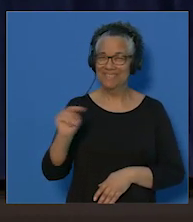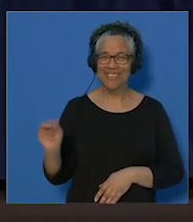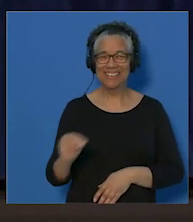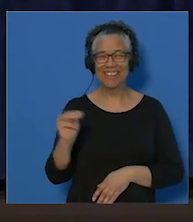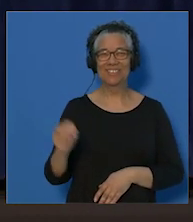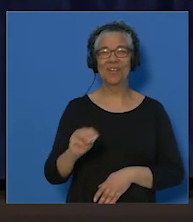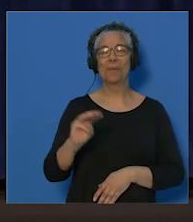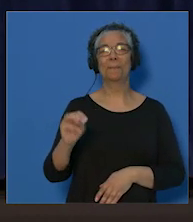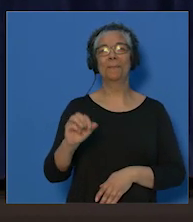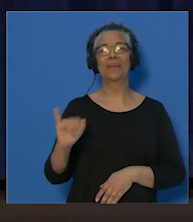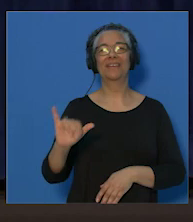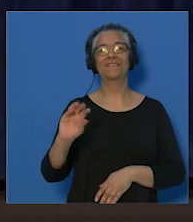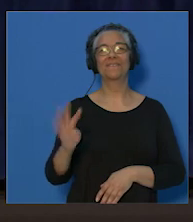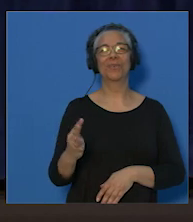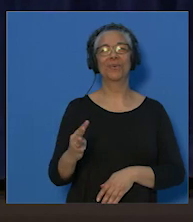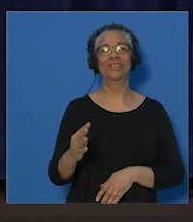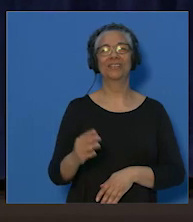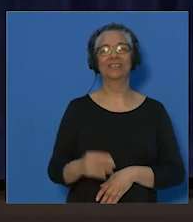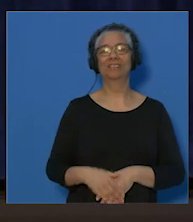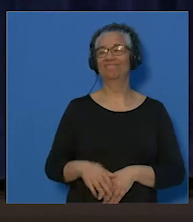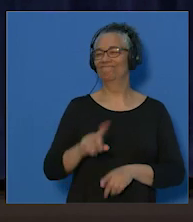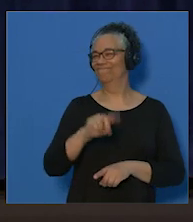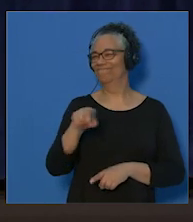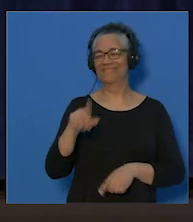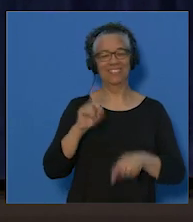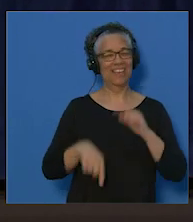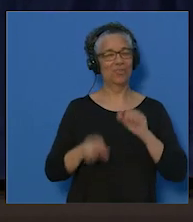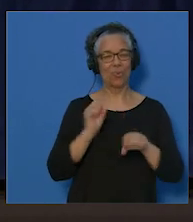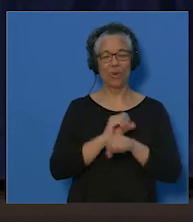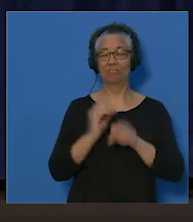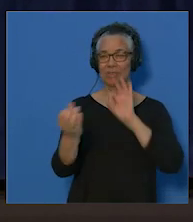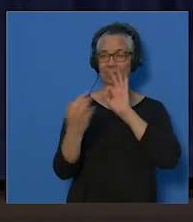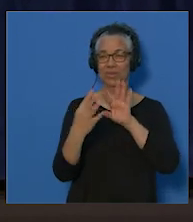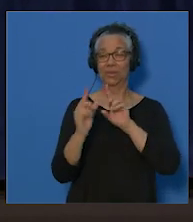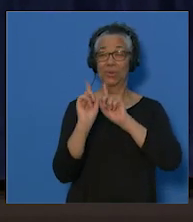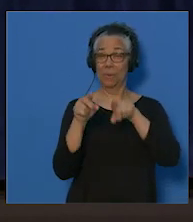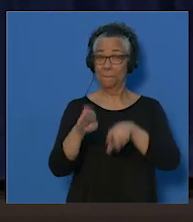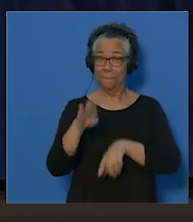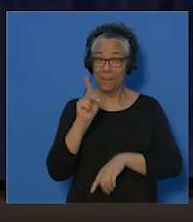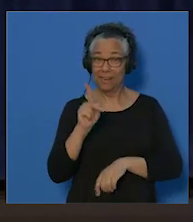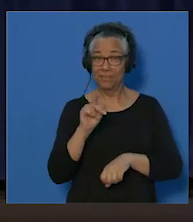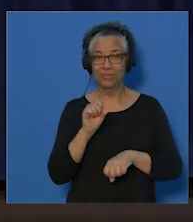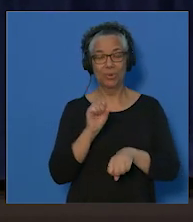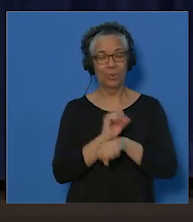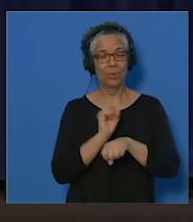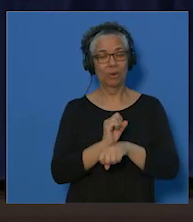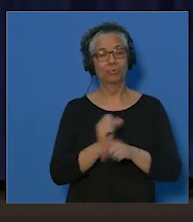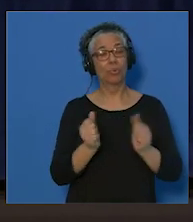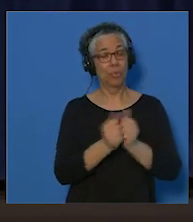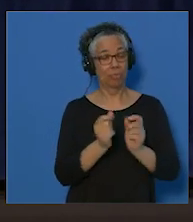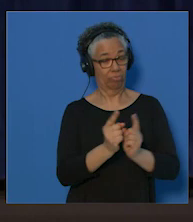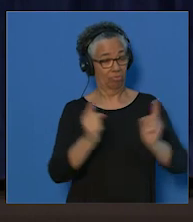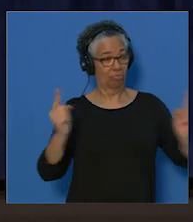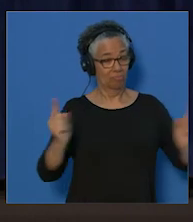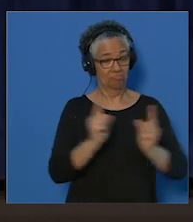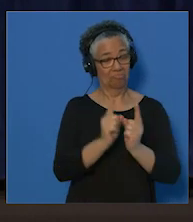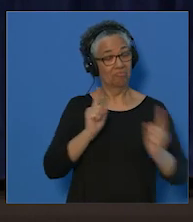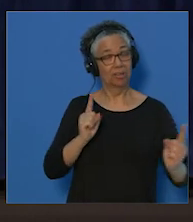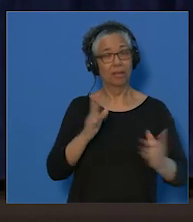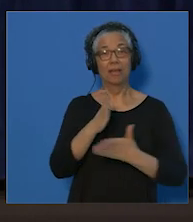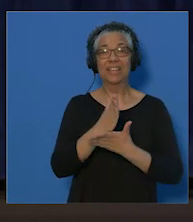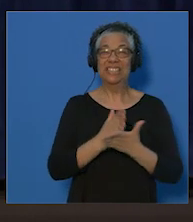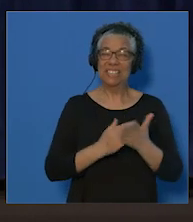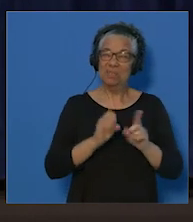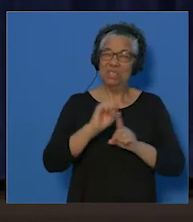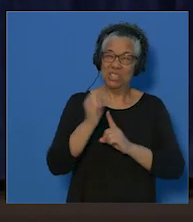able to work remotely returning to their workplaces under physical distancing guidelines. In some instances, this will